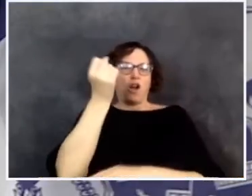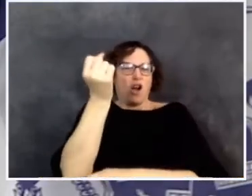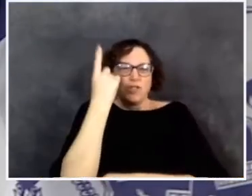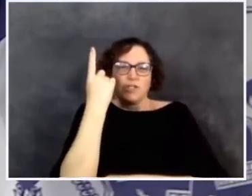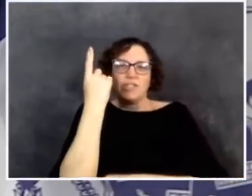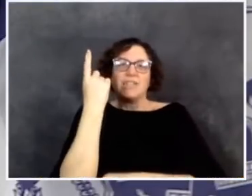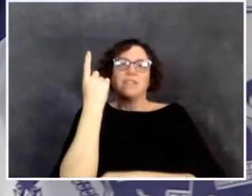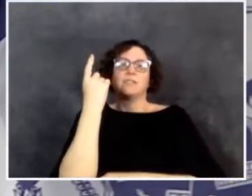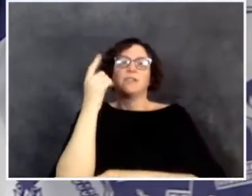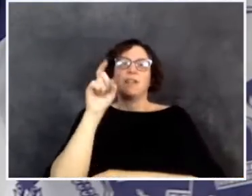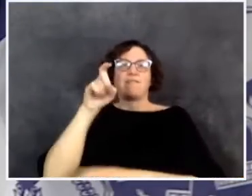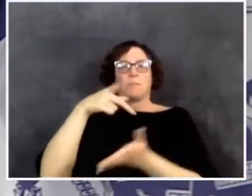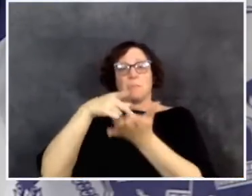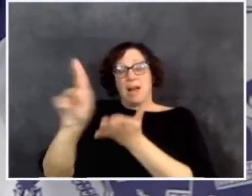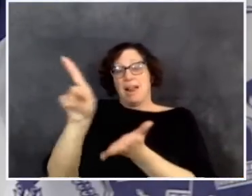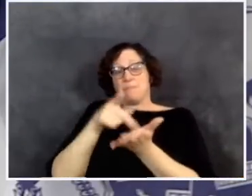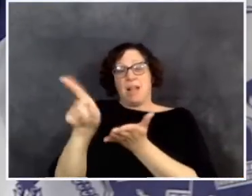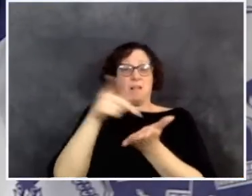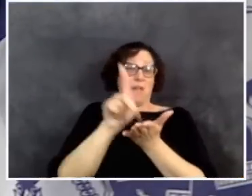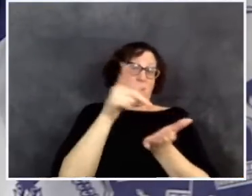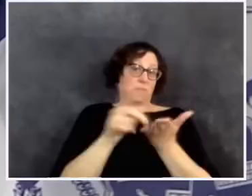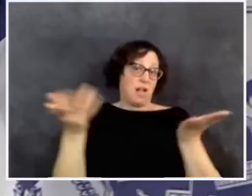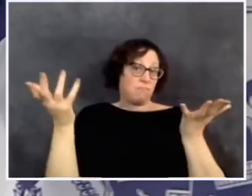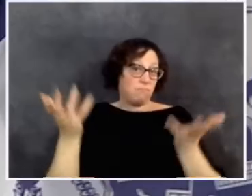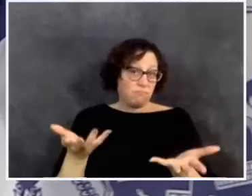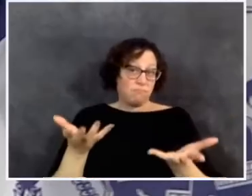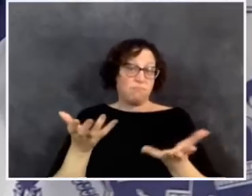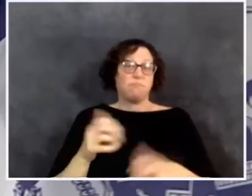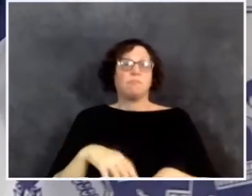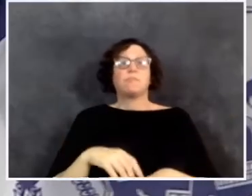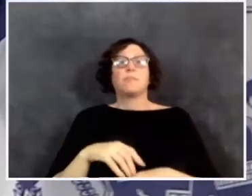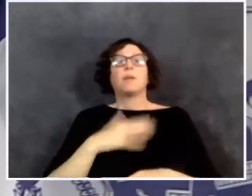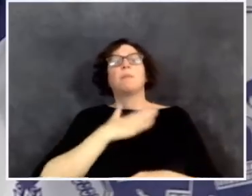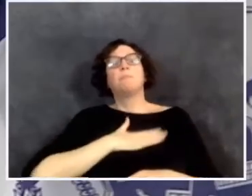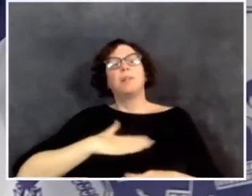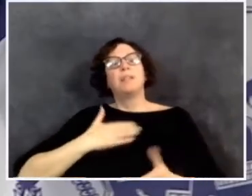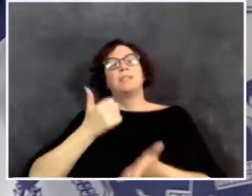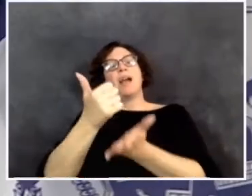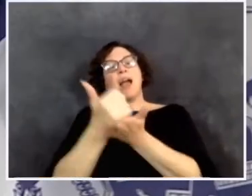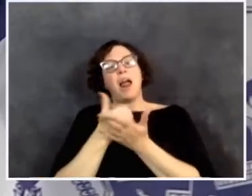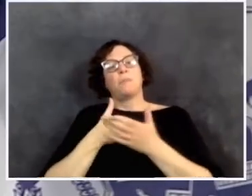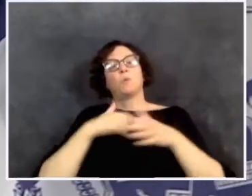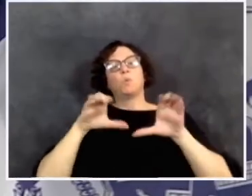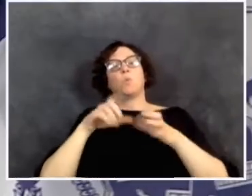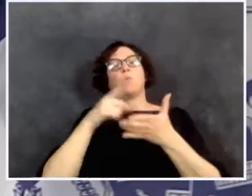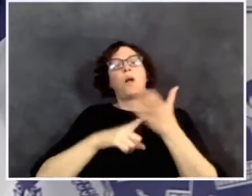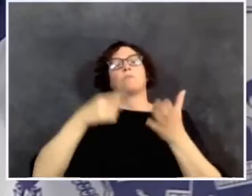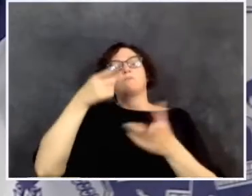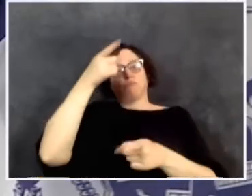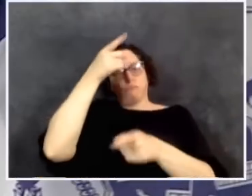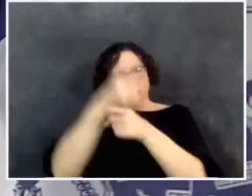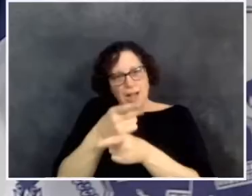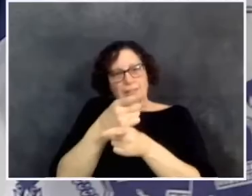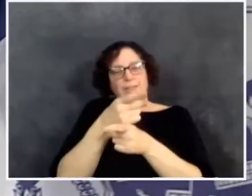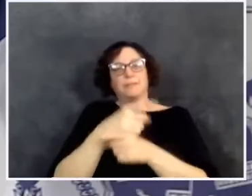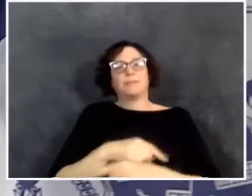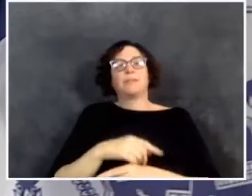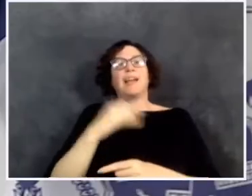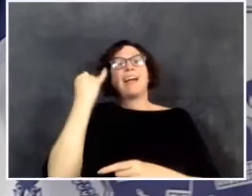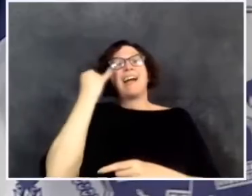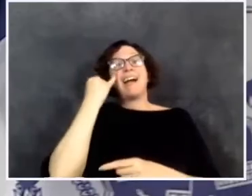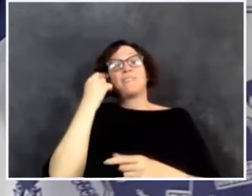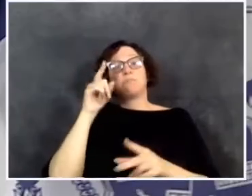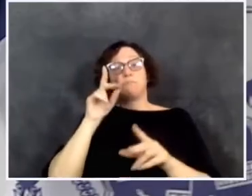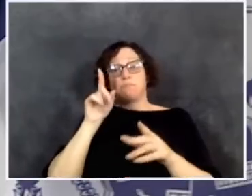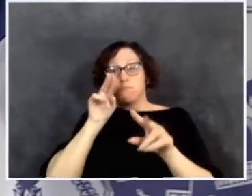please, help us do what is right and what is just. If you see it, call it in, send the photo in so we can do something about it.